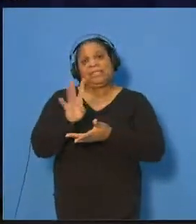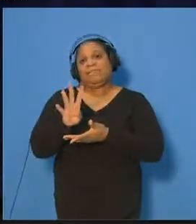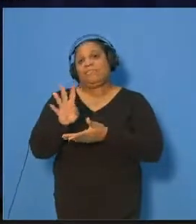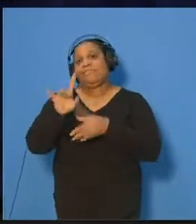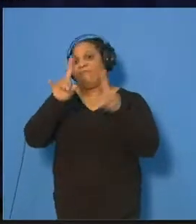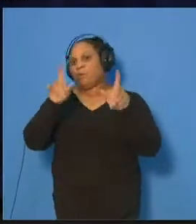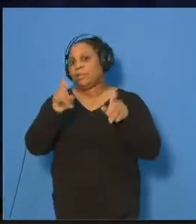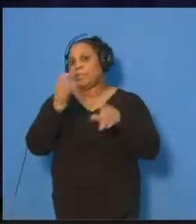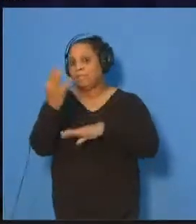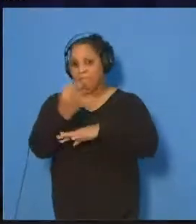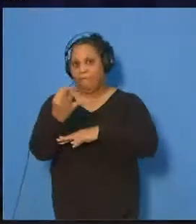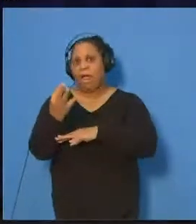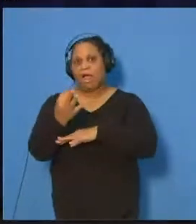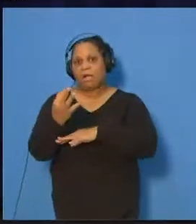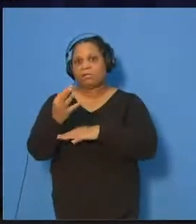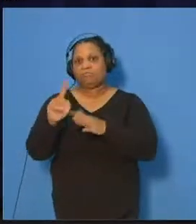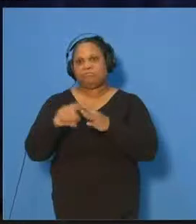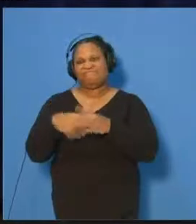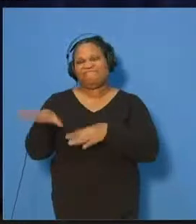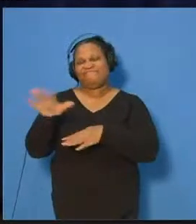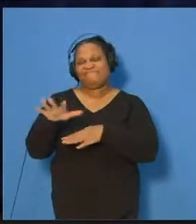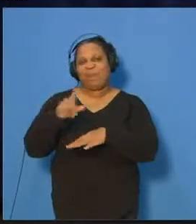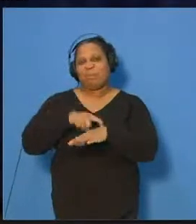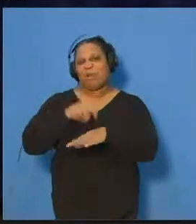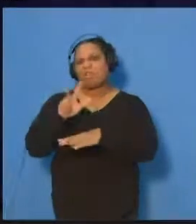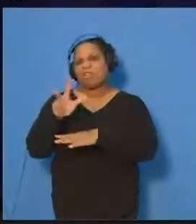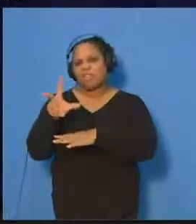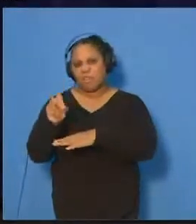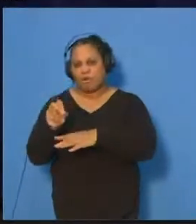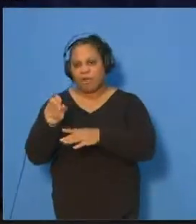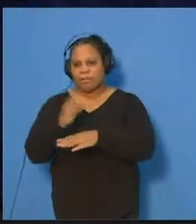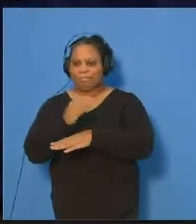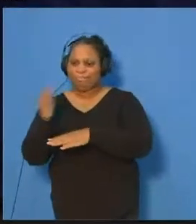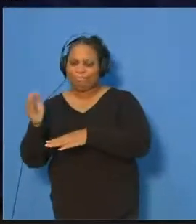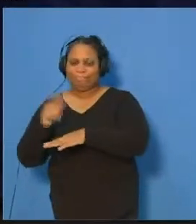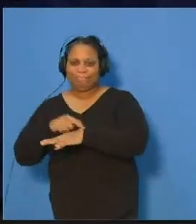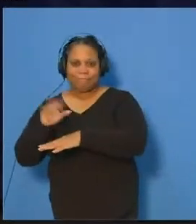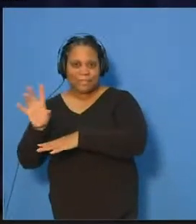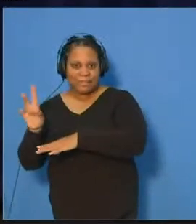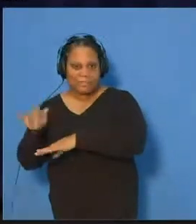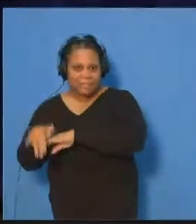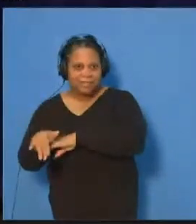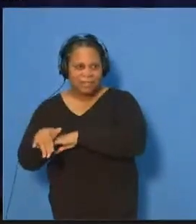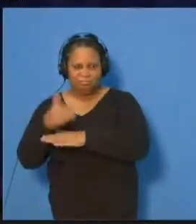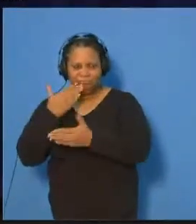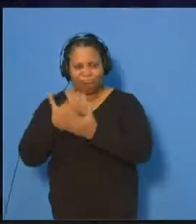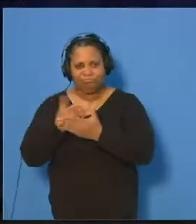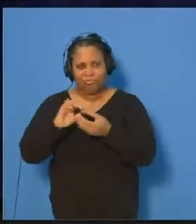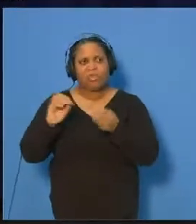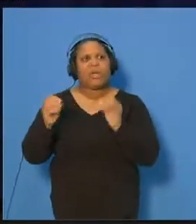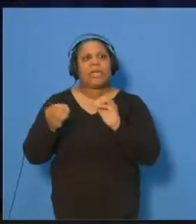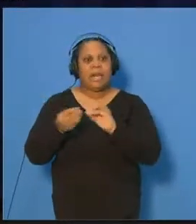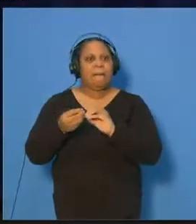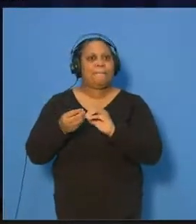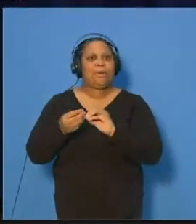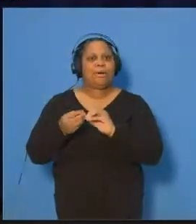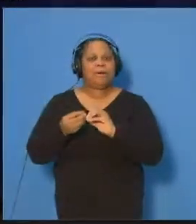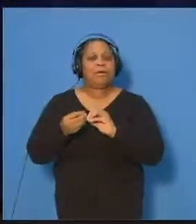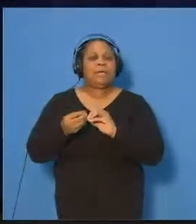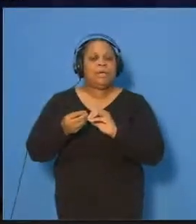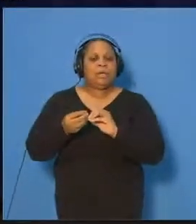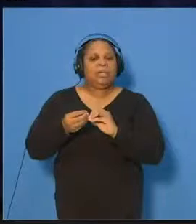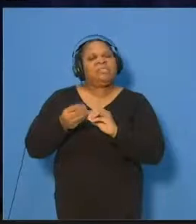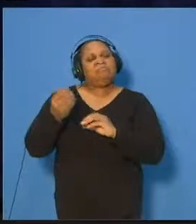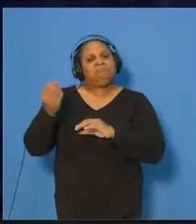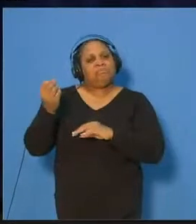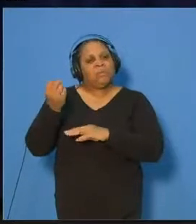tests on Friday. Starting about 3:30 up until 7. So that was still a good number. On